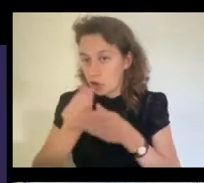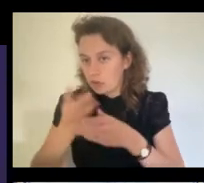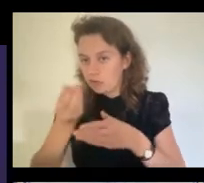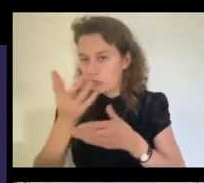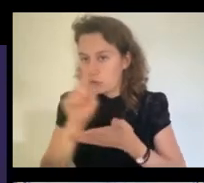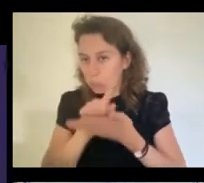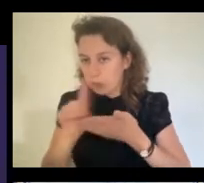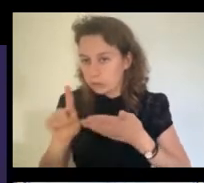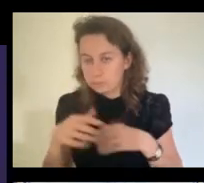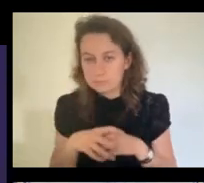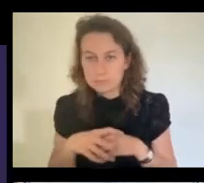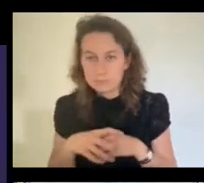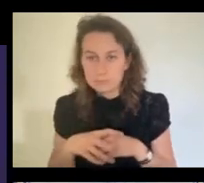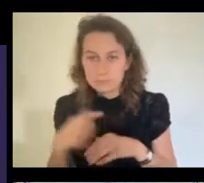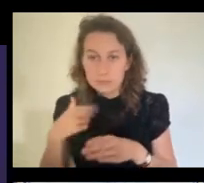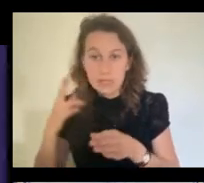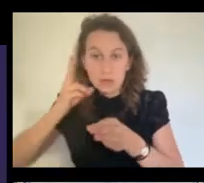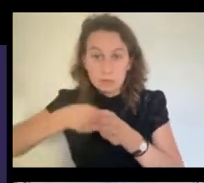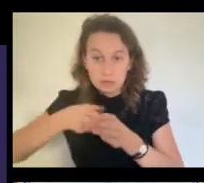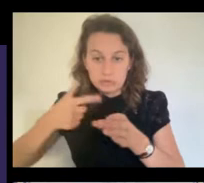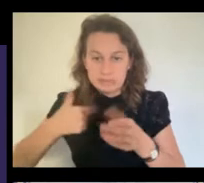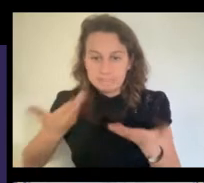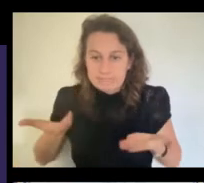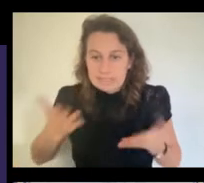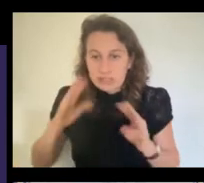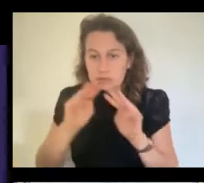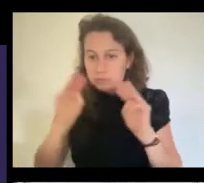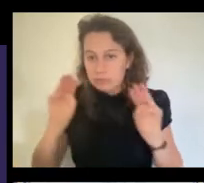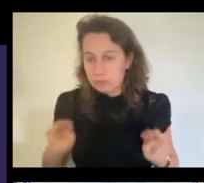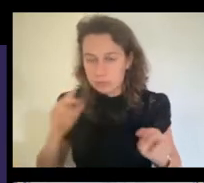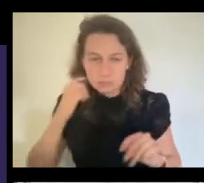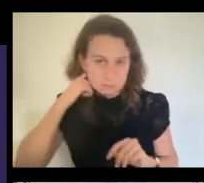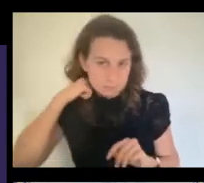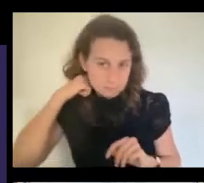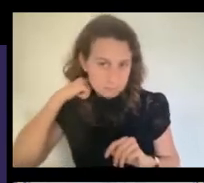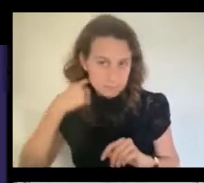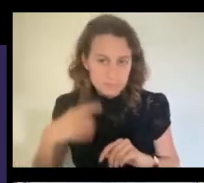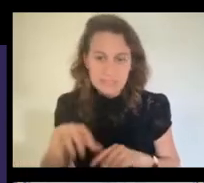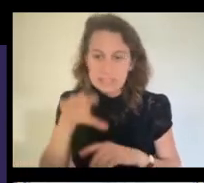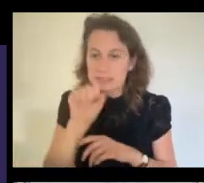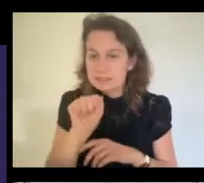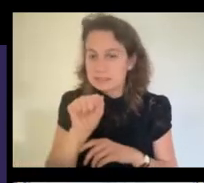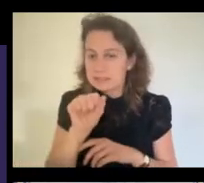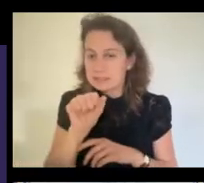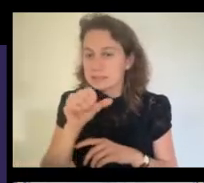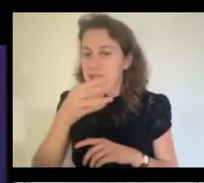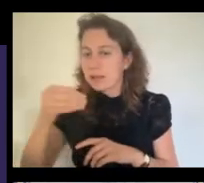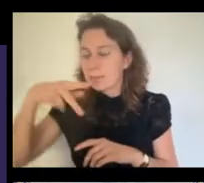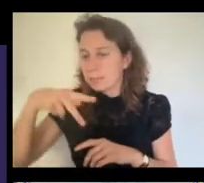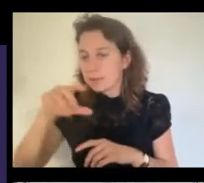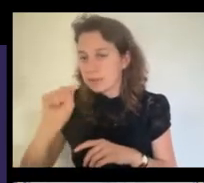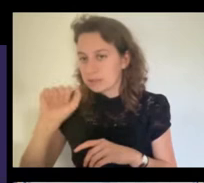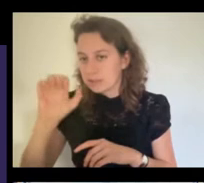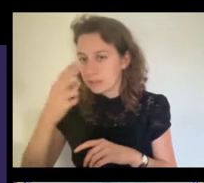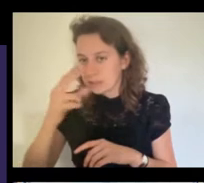I'm joining you from the Stephen and Peter Sachs Museum, which I'd like to acknowledge is on the ancestral and occupied land